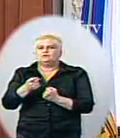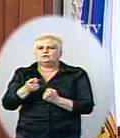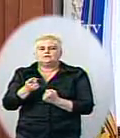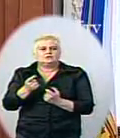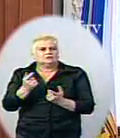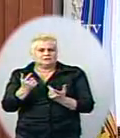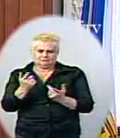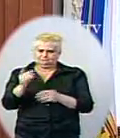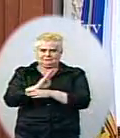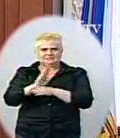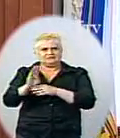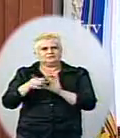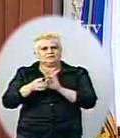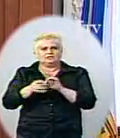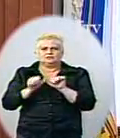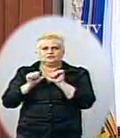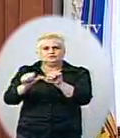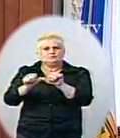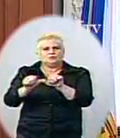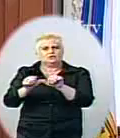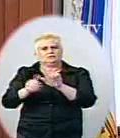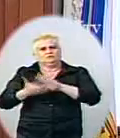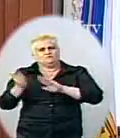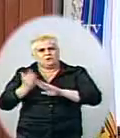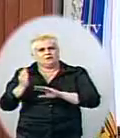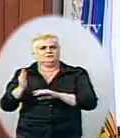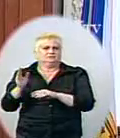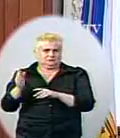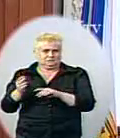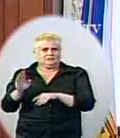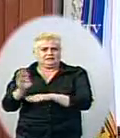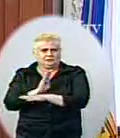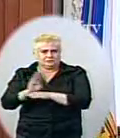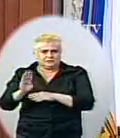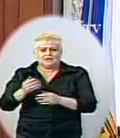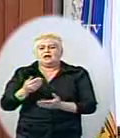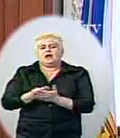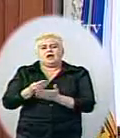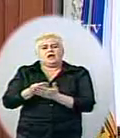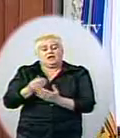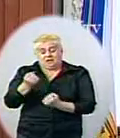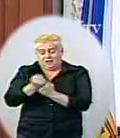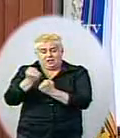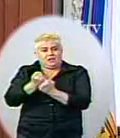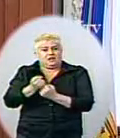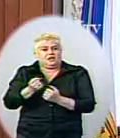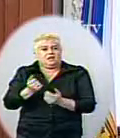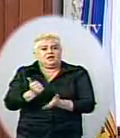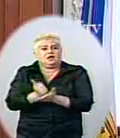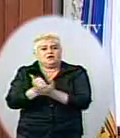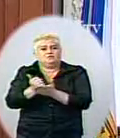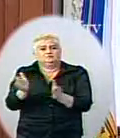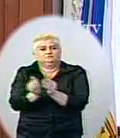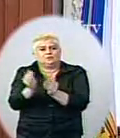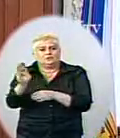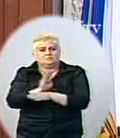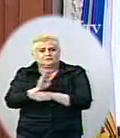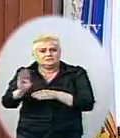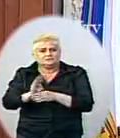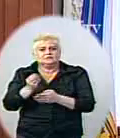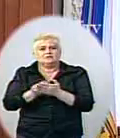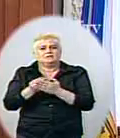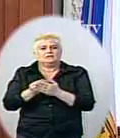retain industry, assist small businesses, invest in infrastructure, fund regional